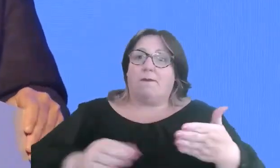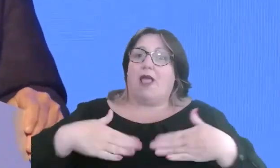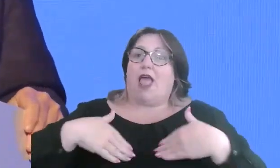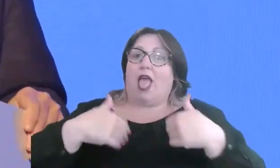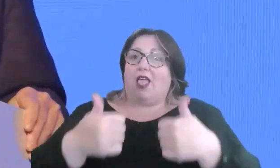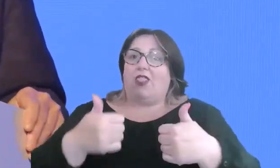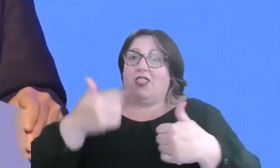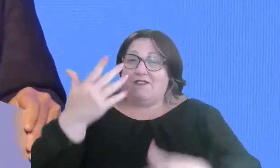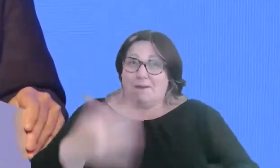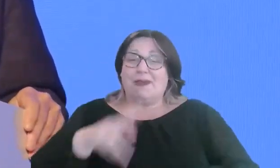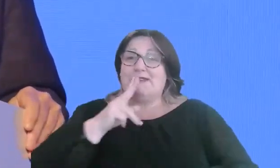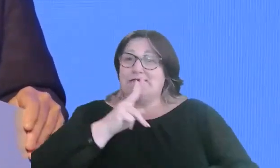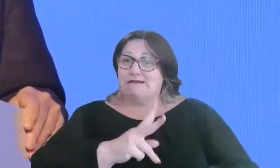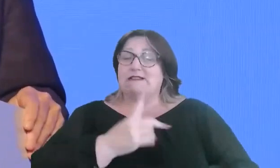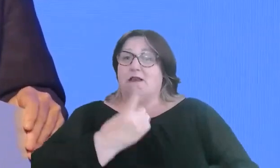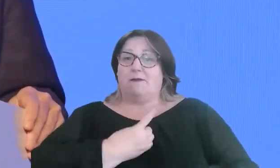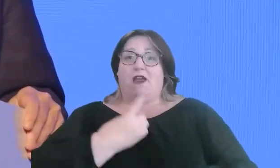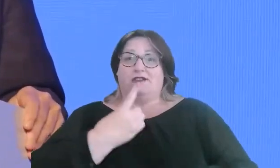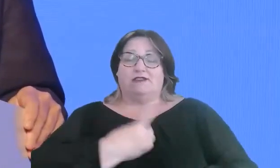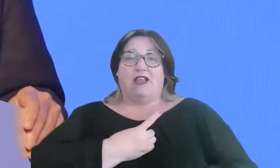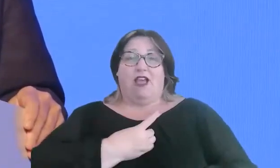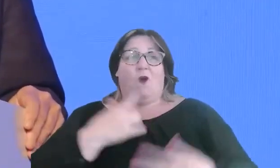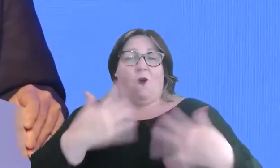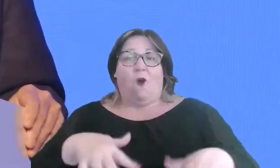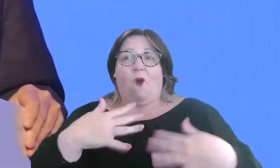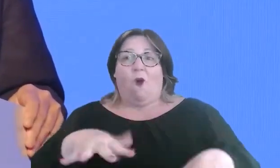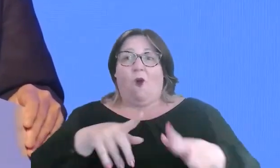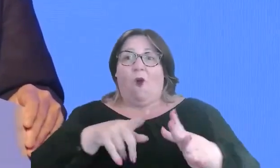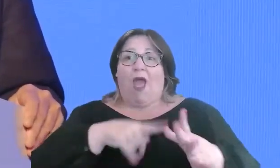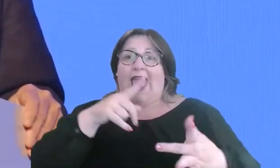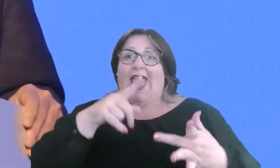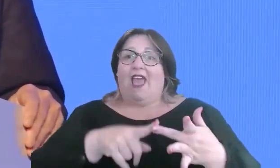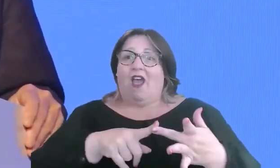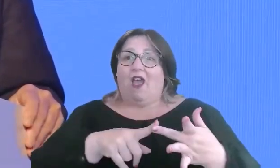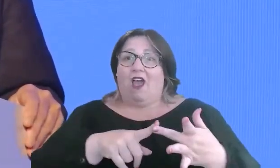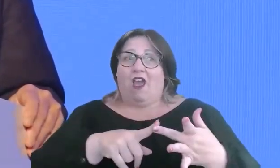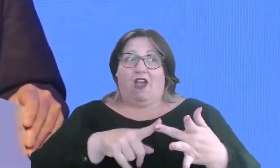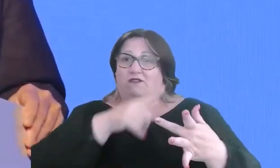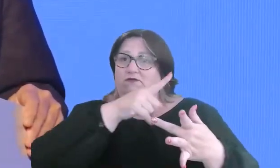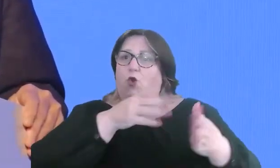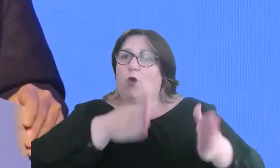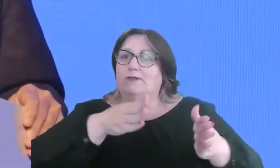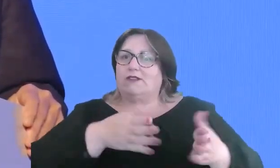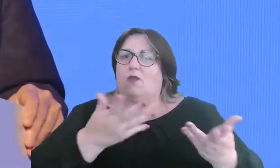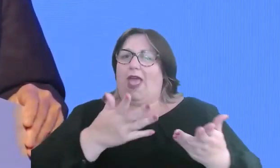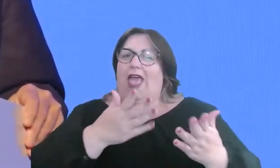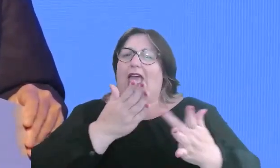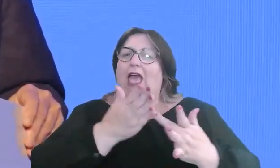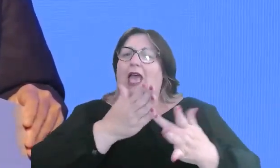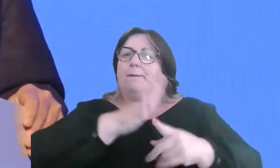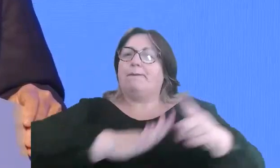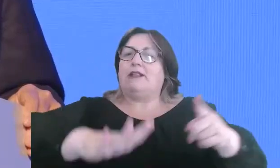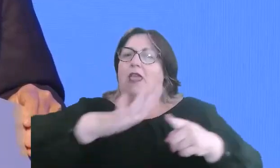incredible contribution that tech and AI can make, standing in a hospital up in the Midlands, talking